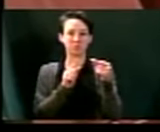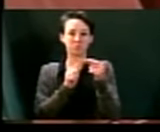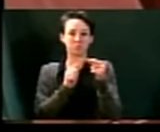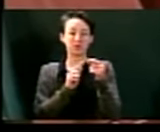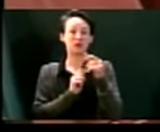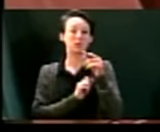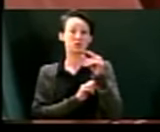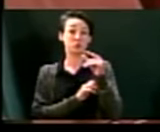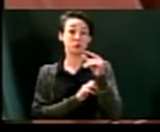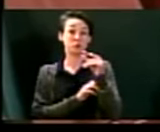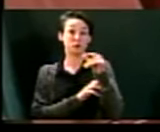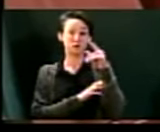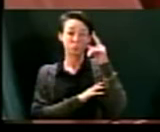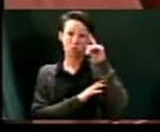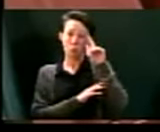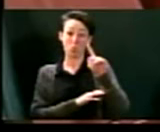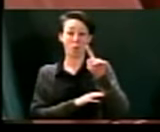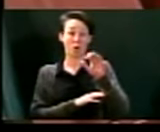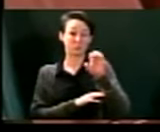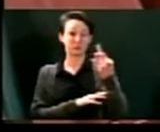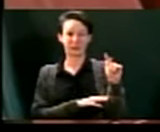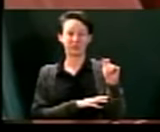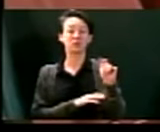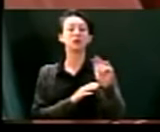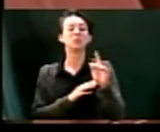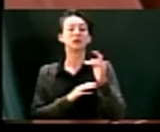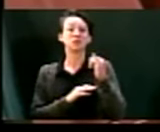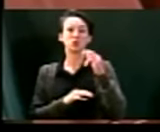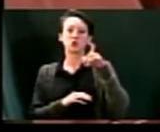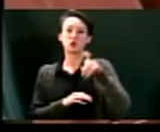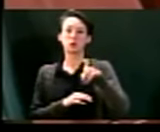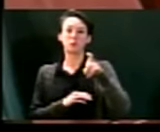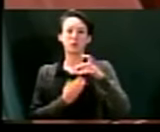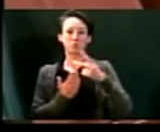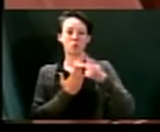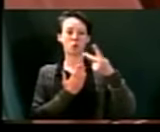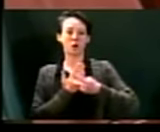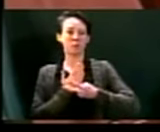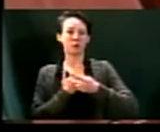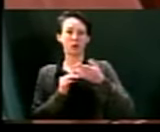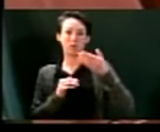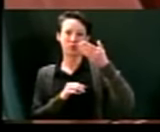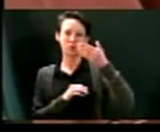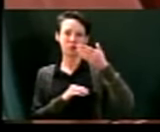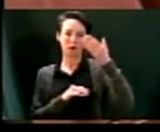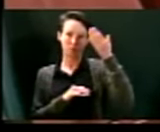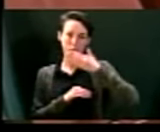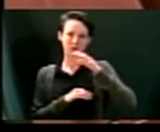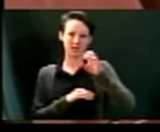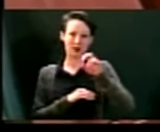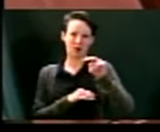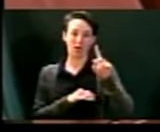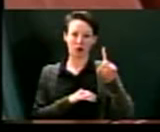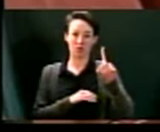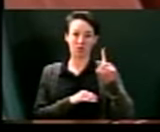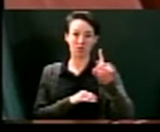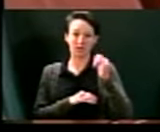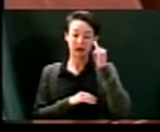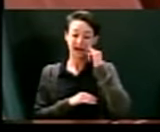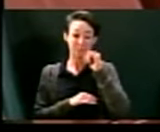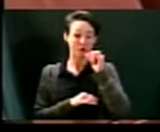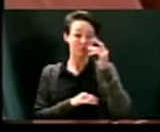be programmed on the front end. If we don't program on the front end, Knox County cannot produce the requested data on